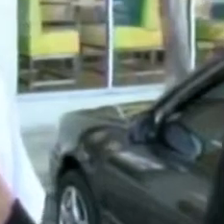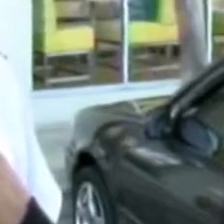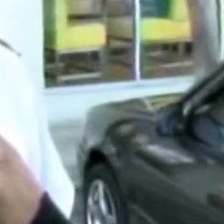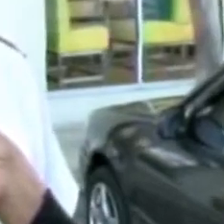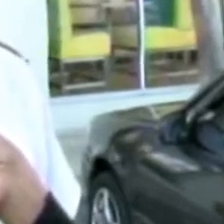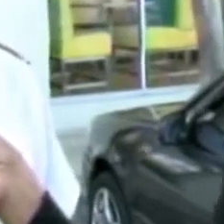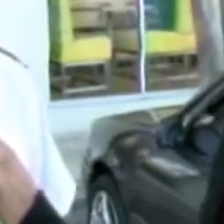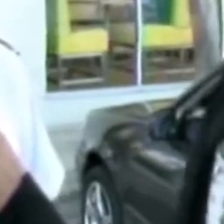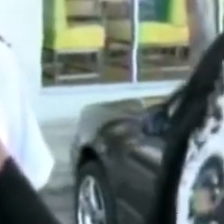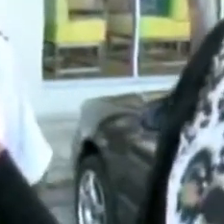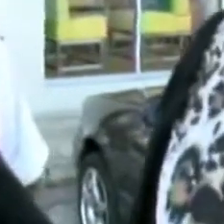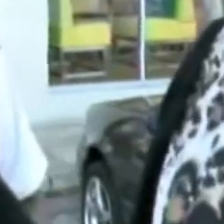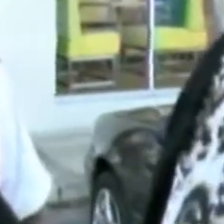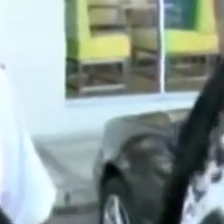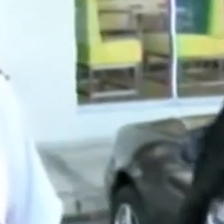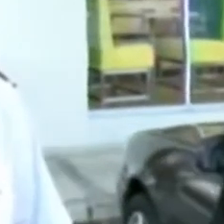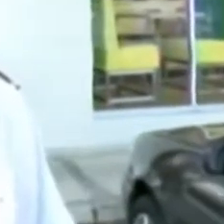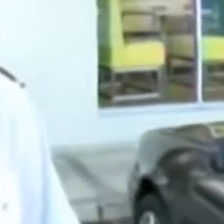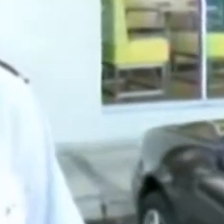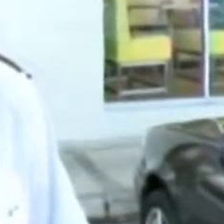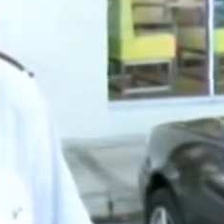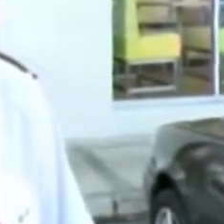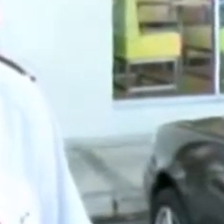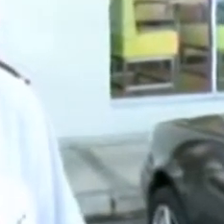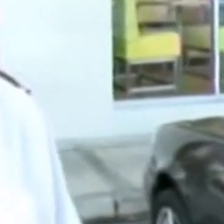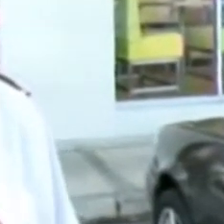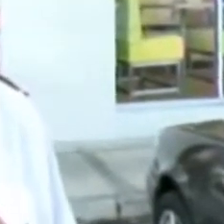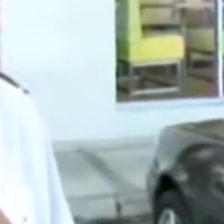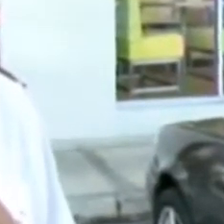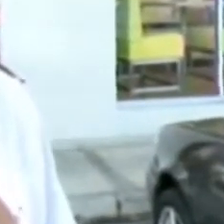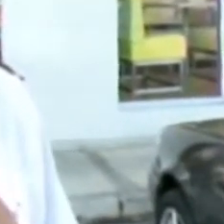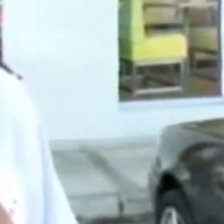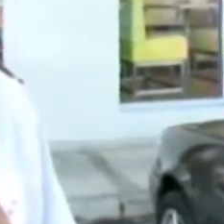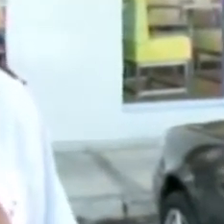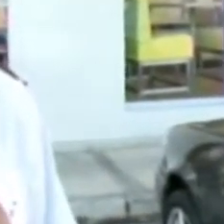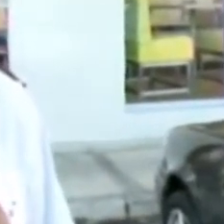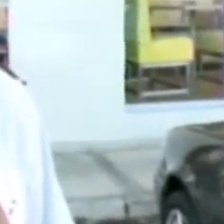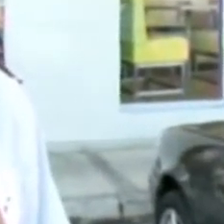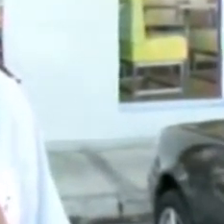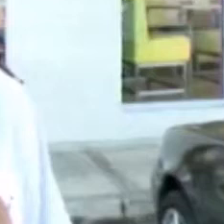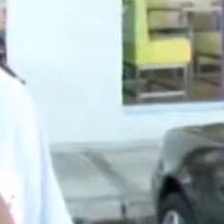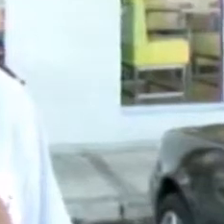piece, because every day we come in and buy these things and we ain't getting any extra when we come back.